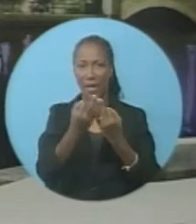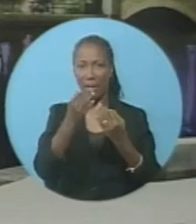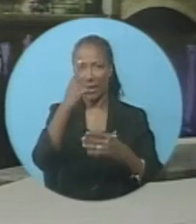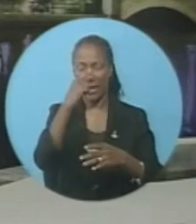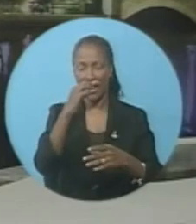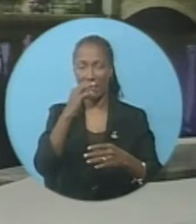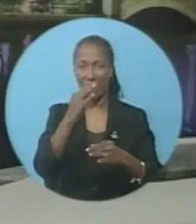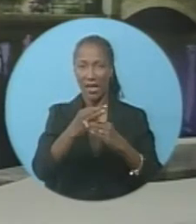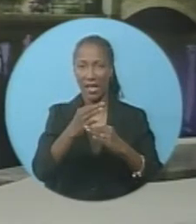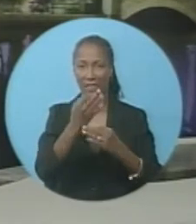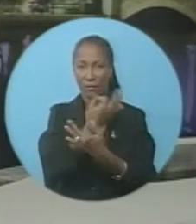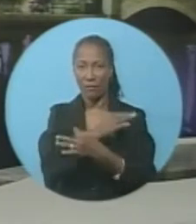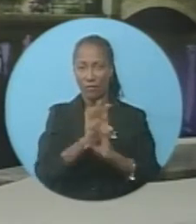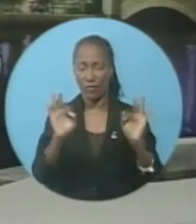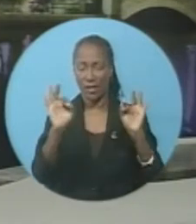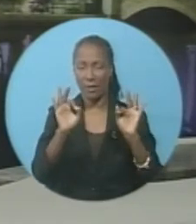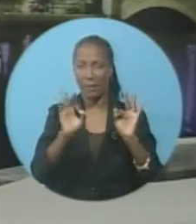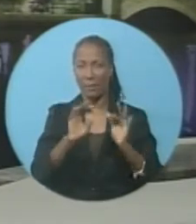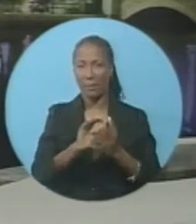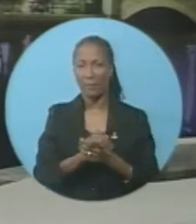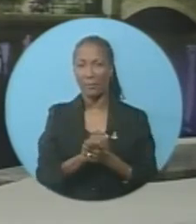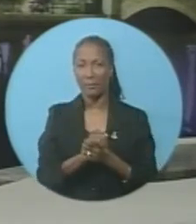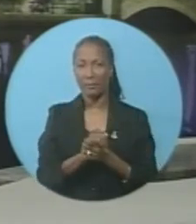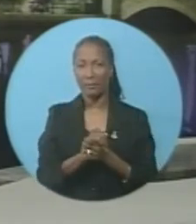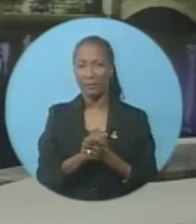we hear from Kishmar Sinjus.